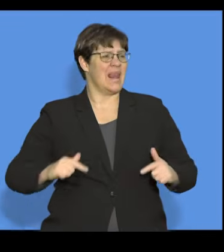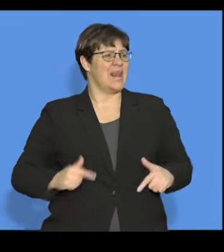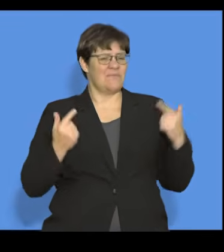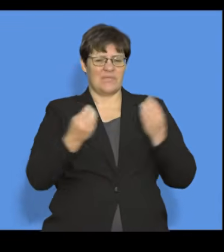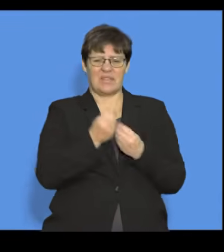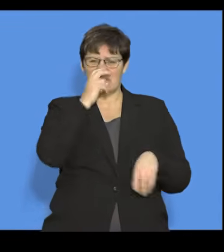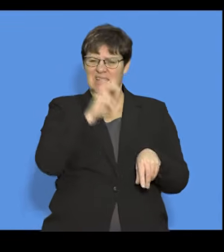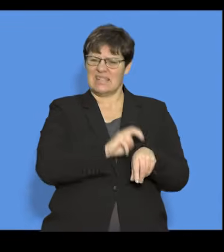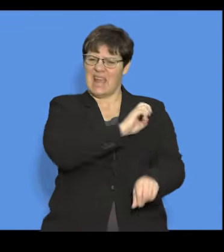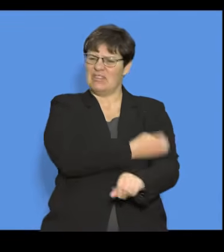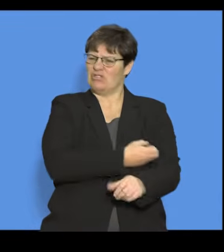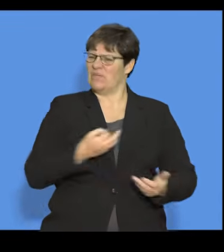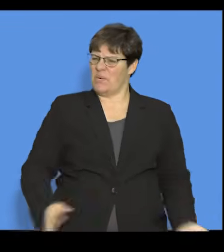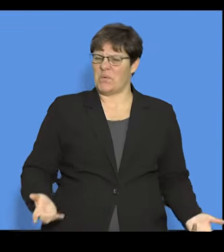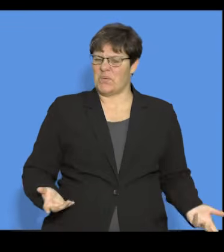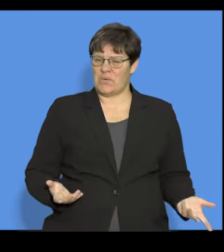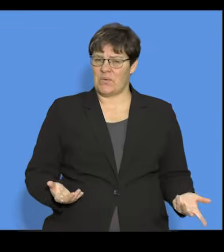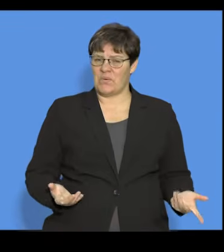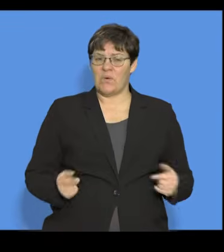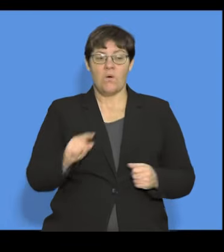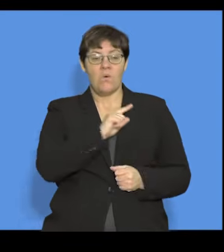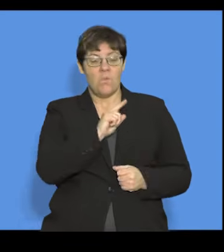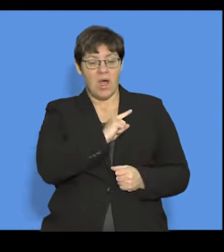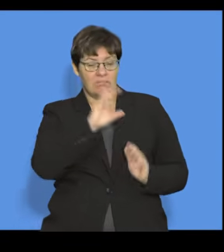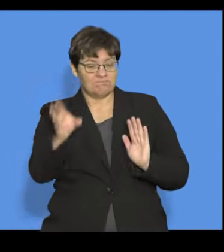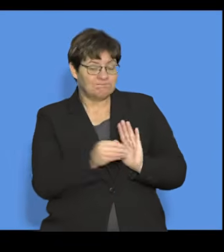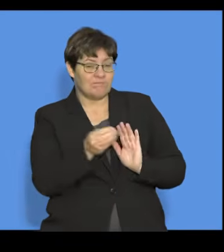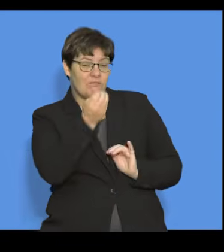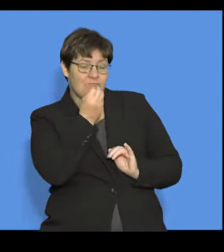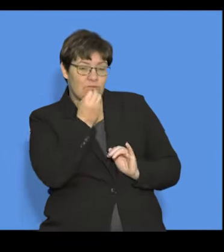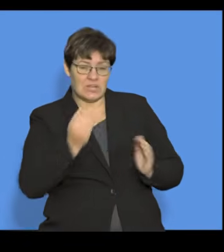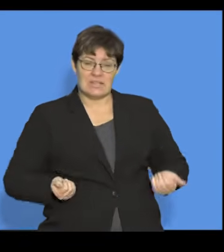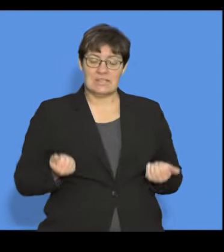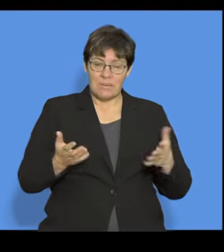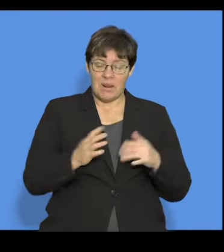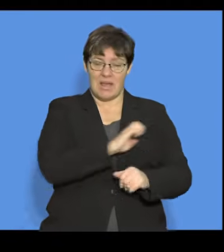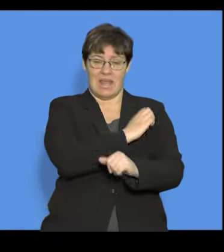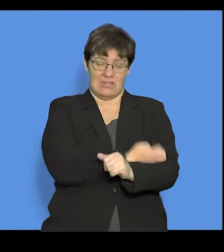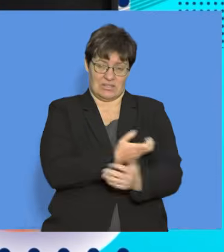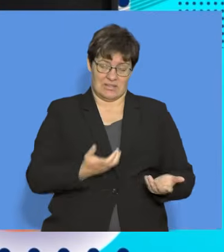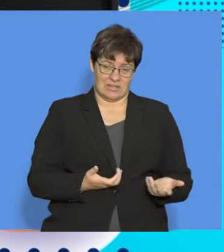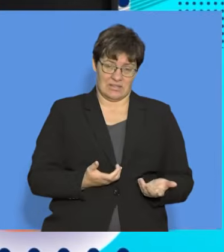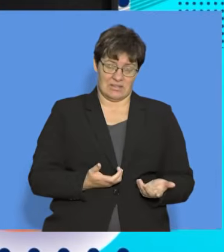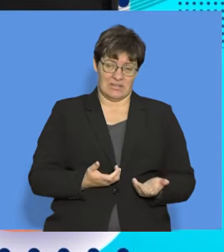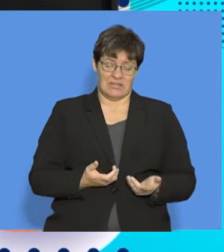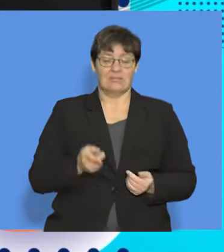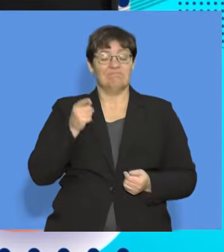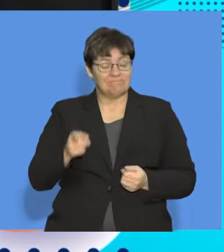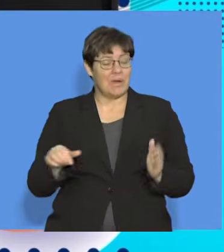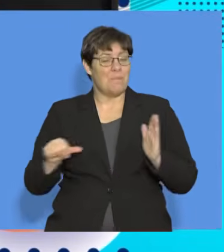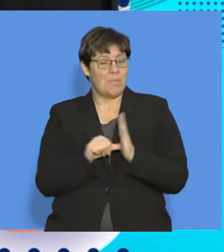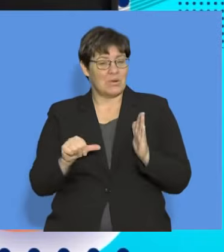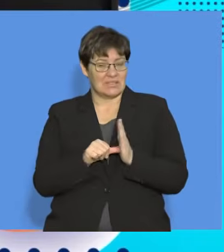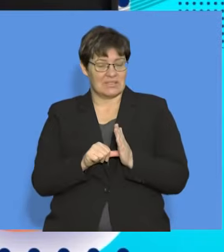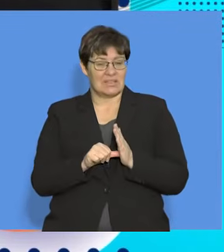things need energy? So we often feed because we need to take in foods that supply us with energy. Energy, again,